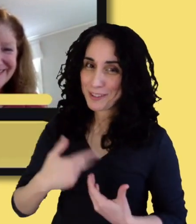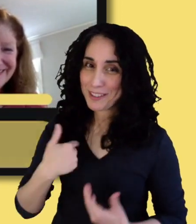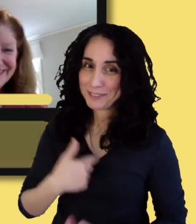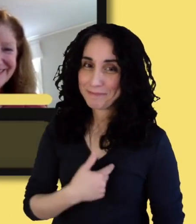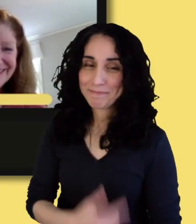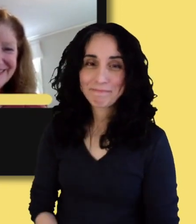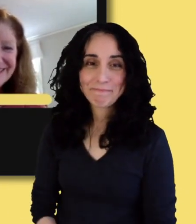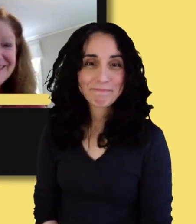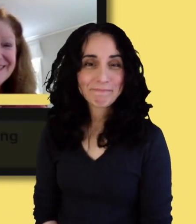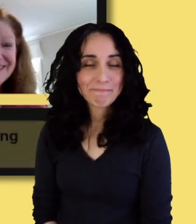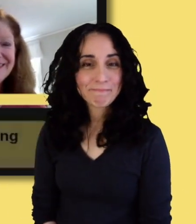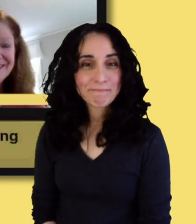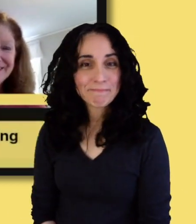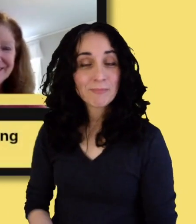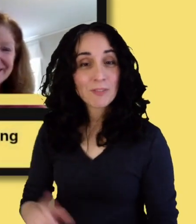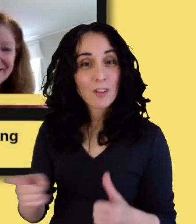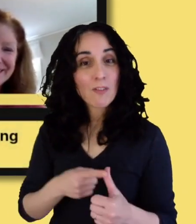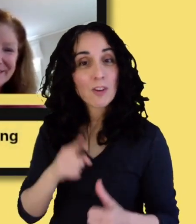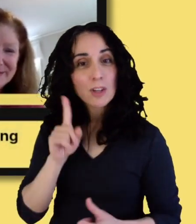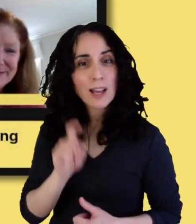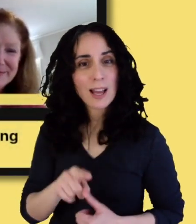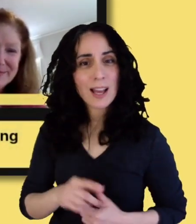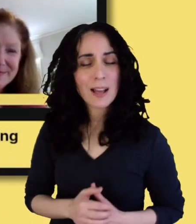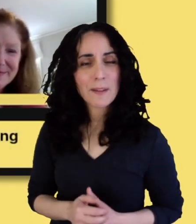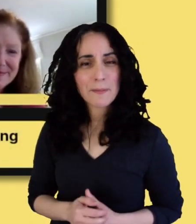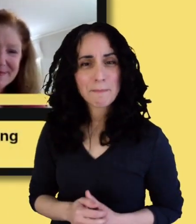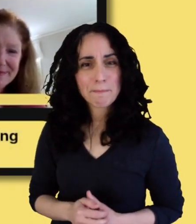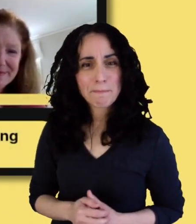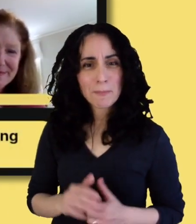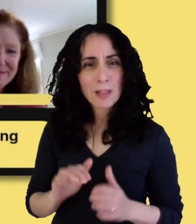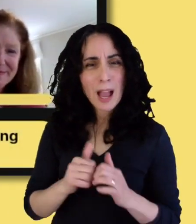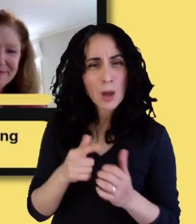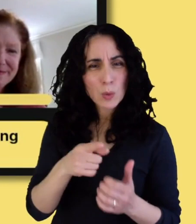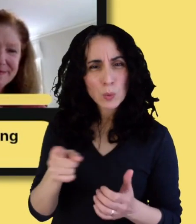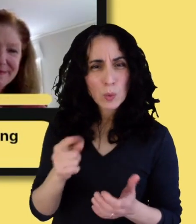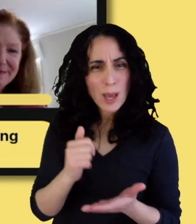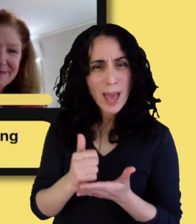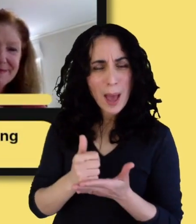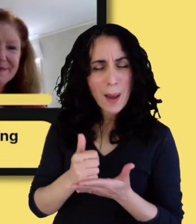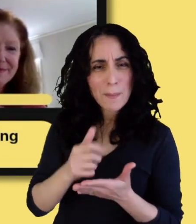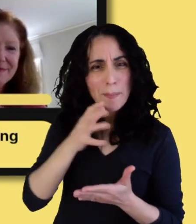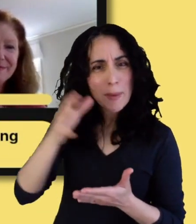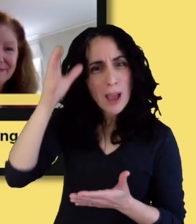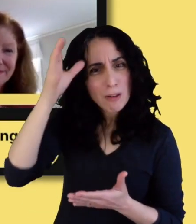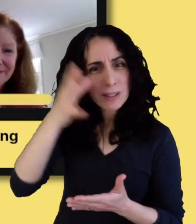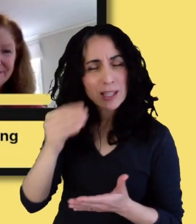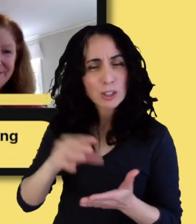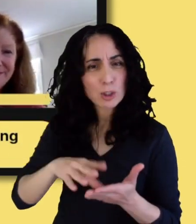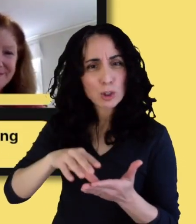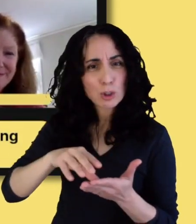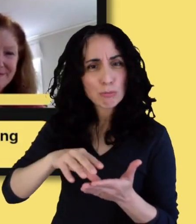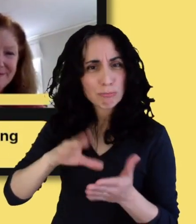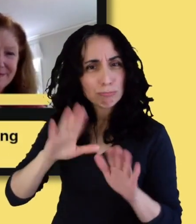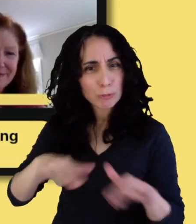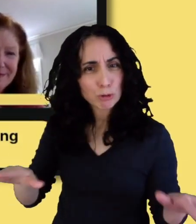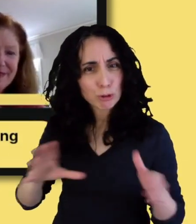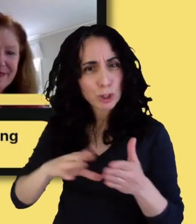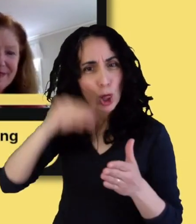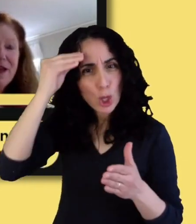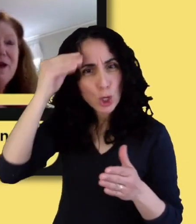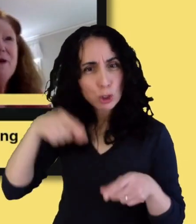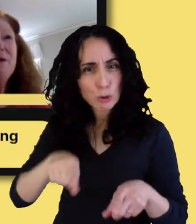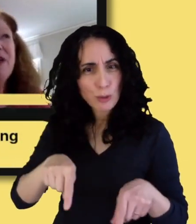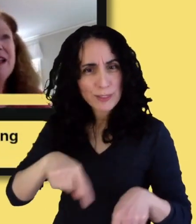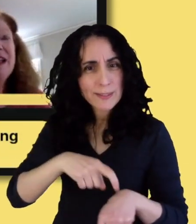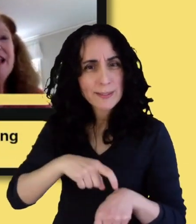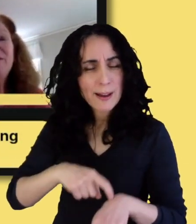first question, I think, would be, how do you help parents and children learn during this time?